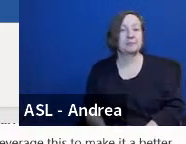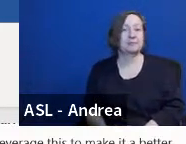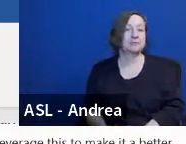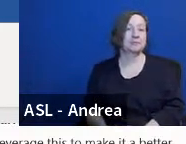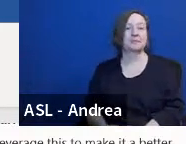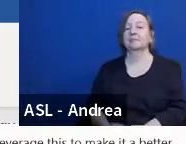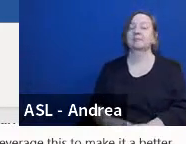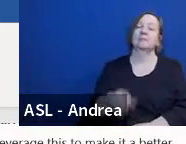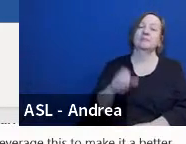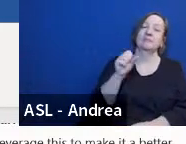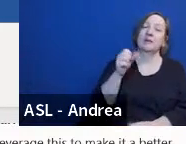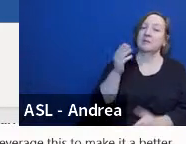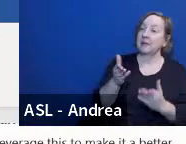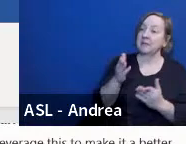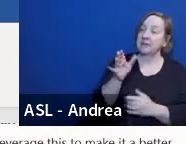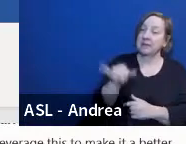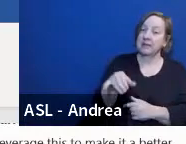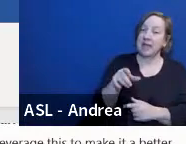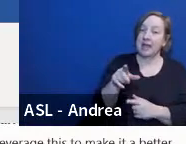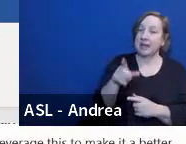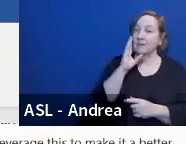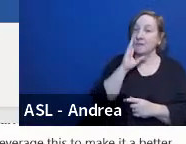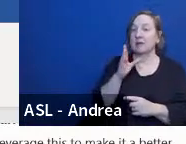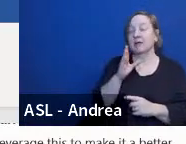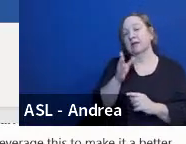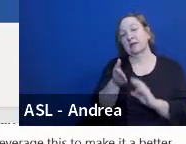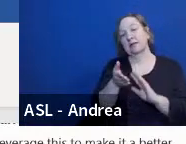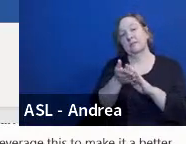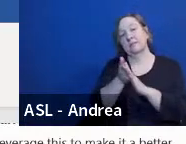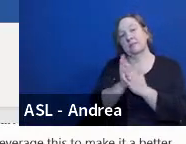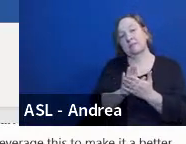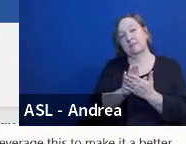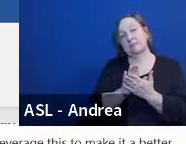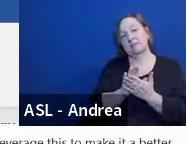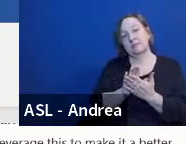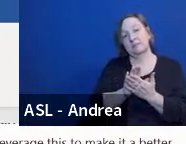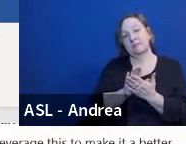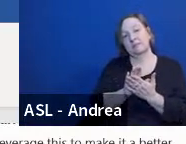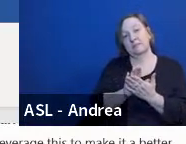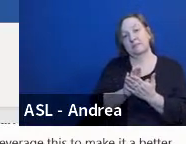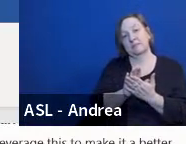Yeah, so maybe that ends up just kind of being the